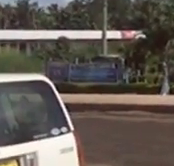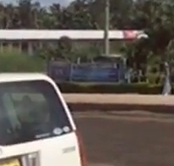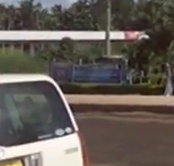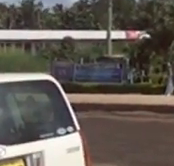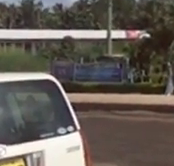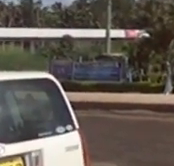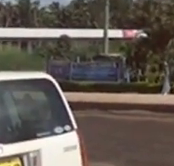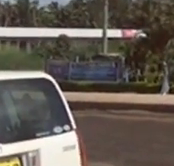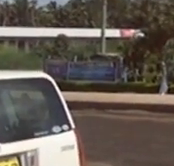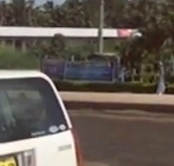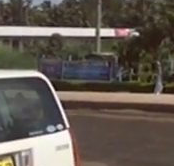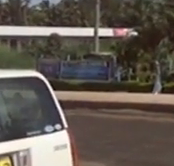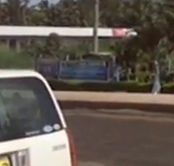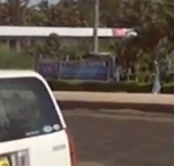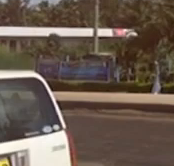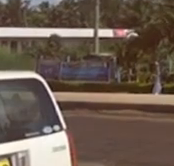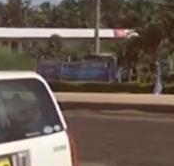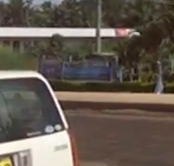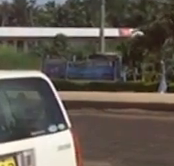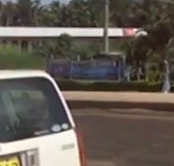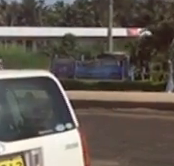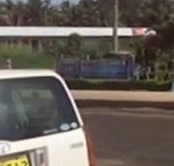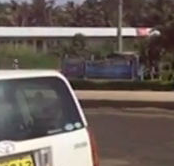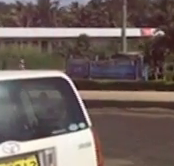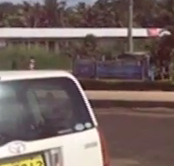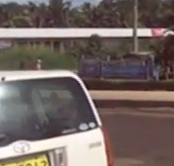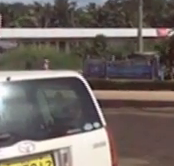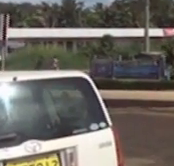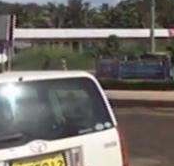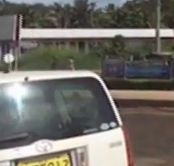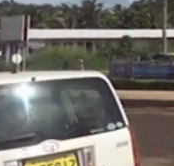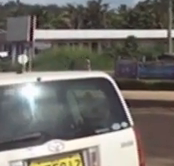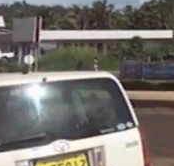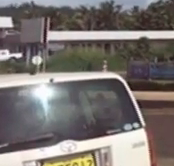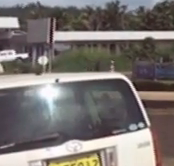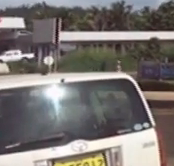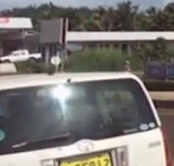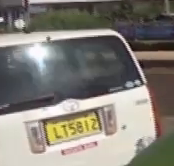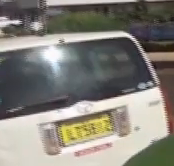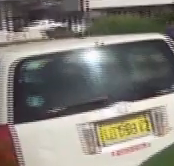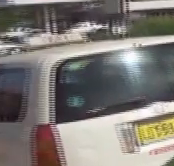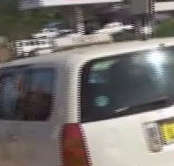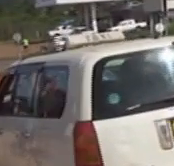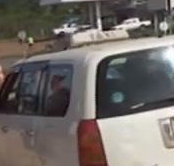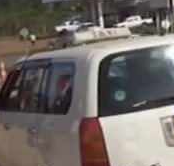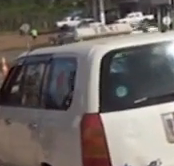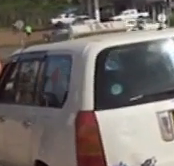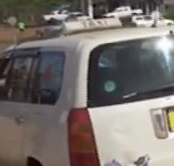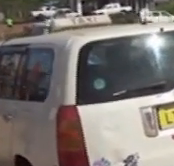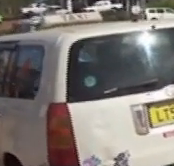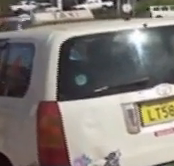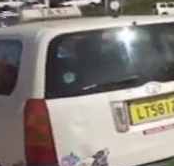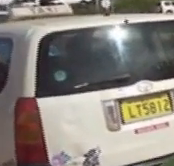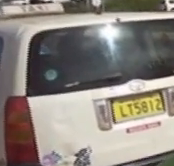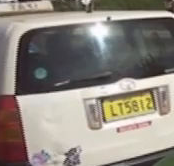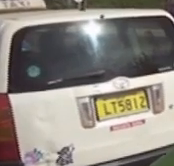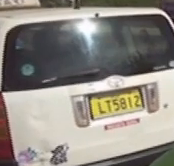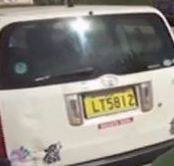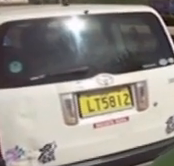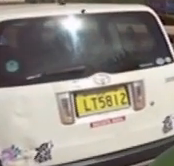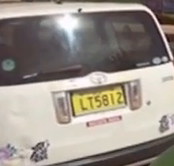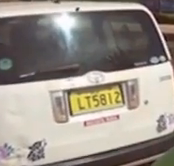Nagaranga. I love Today FM because of latest hit music and Today FM rocks. My name is Sulweti. I'm from